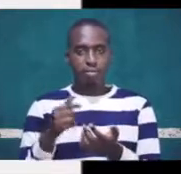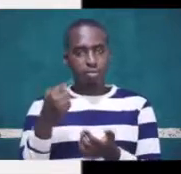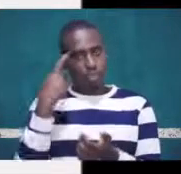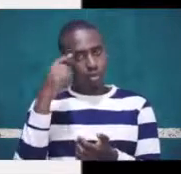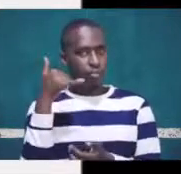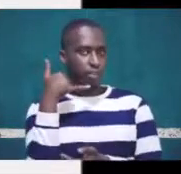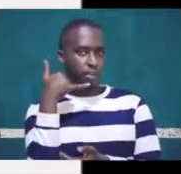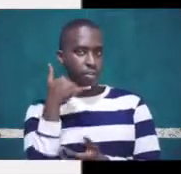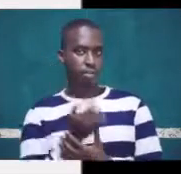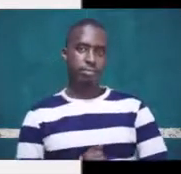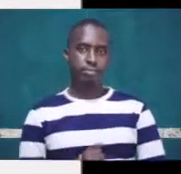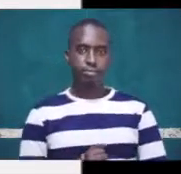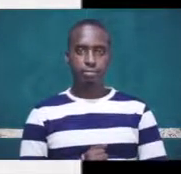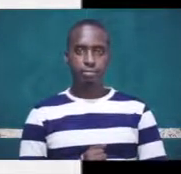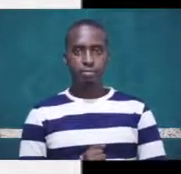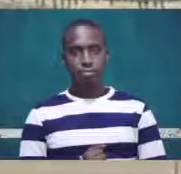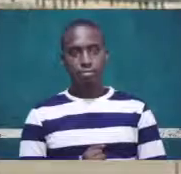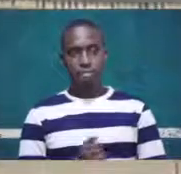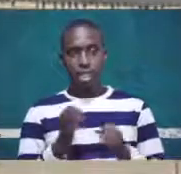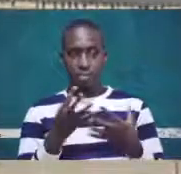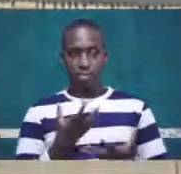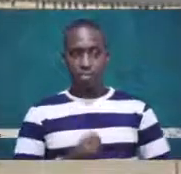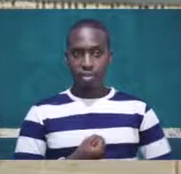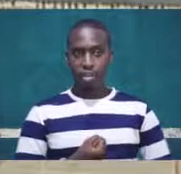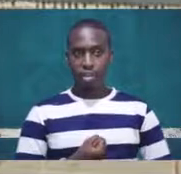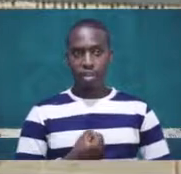You can talk about, if you have a telephone,